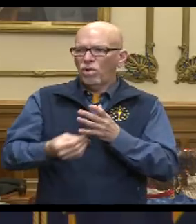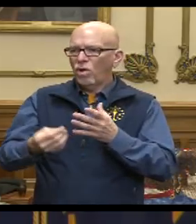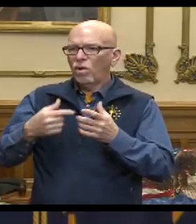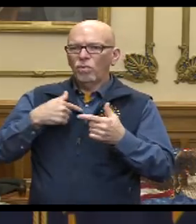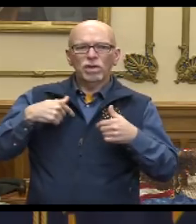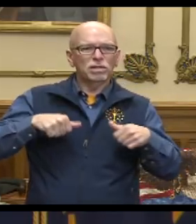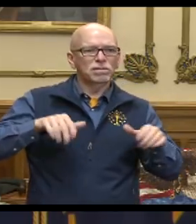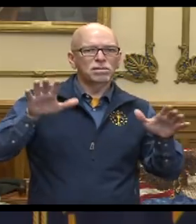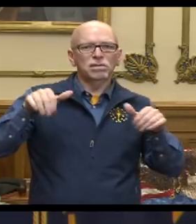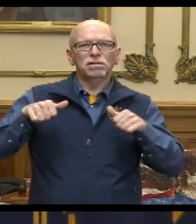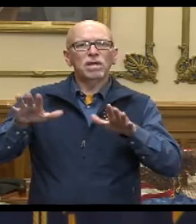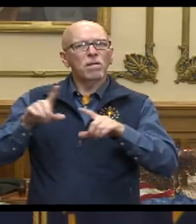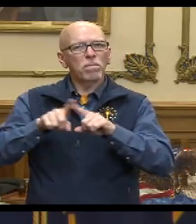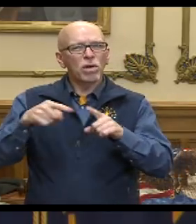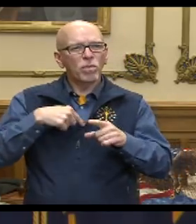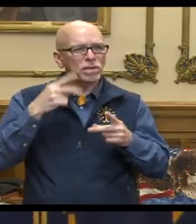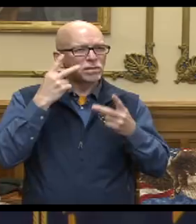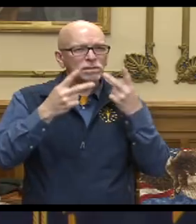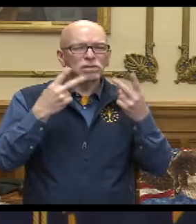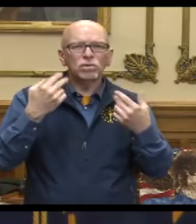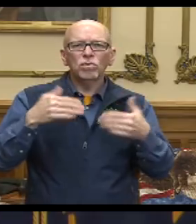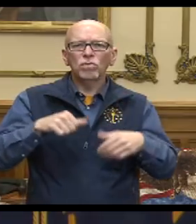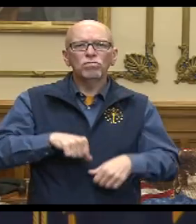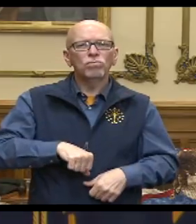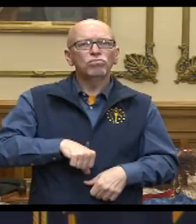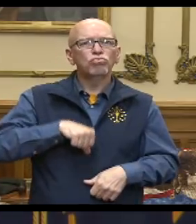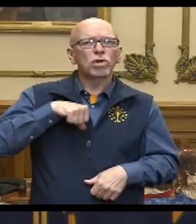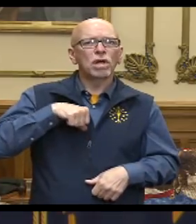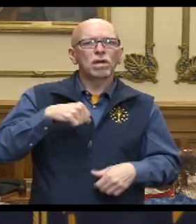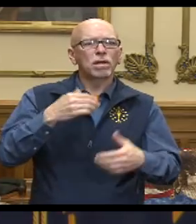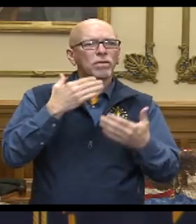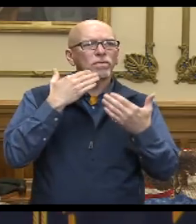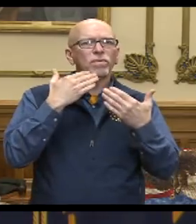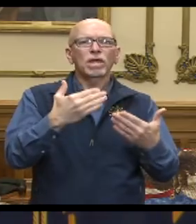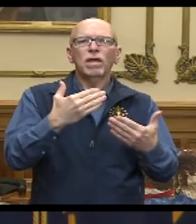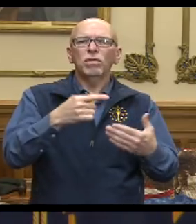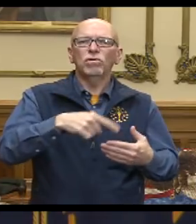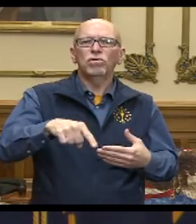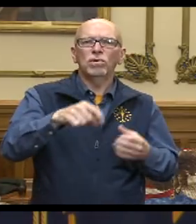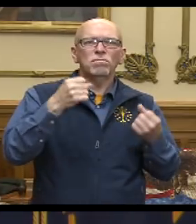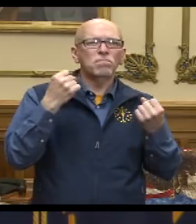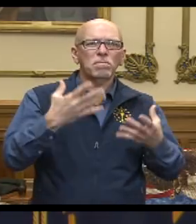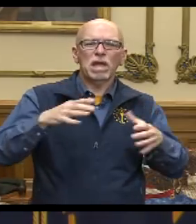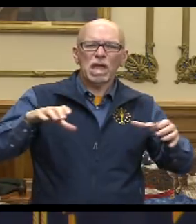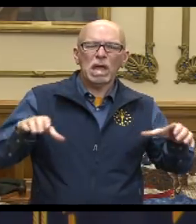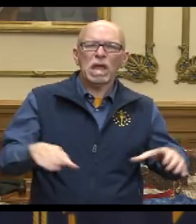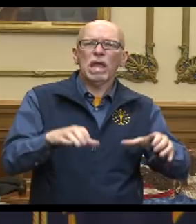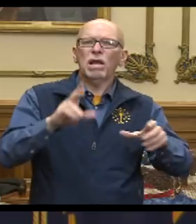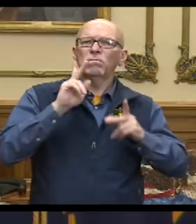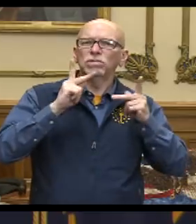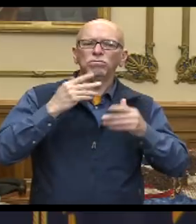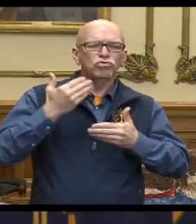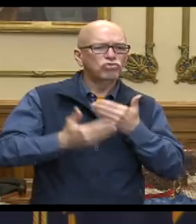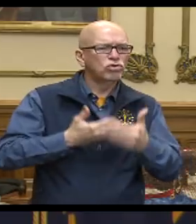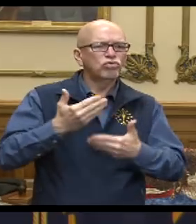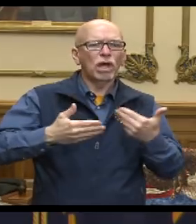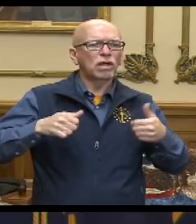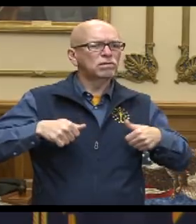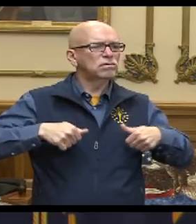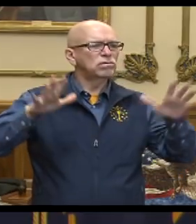also been filled with immense pride and gratitude at the countless acts of generosity and